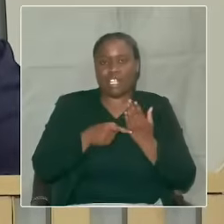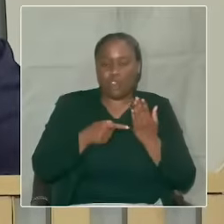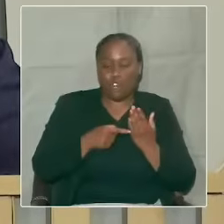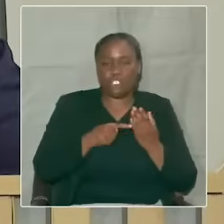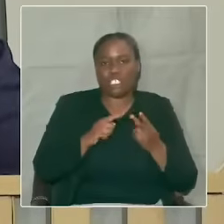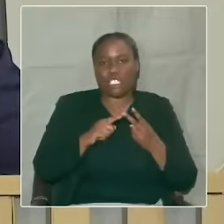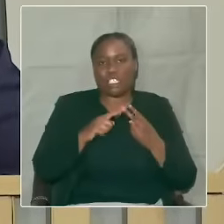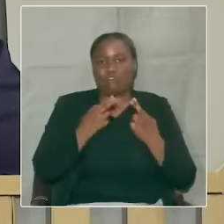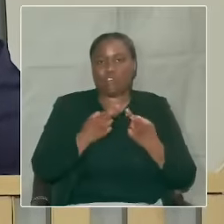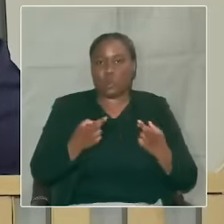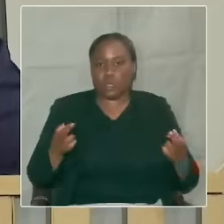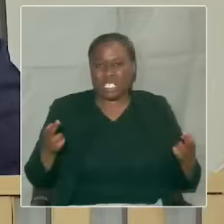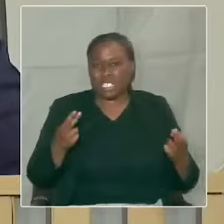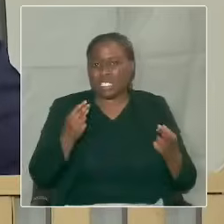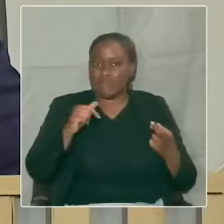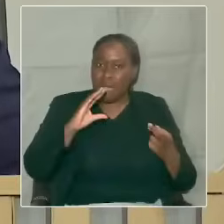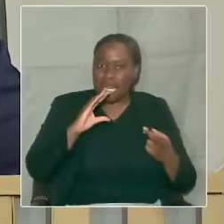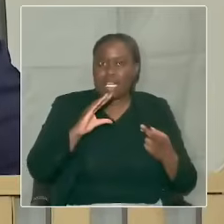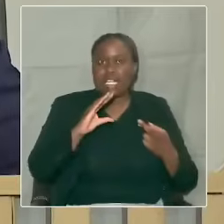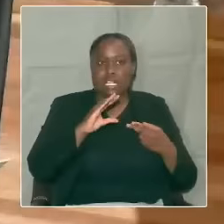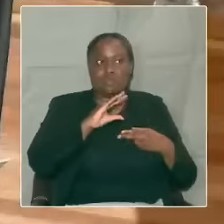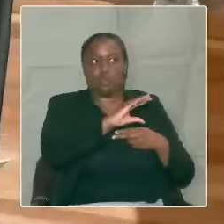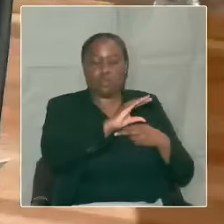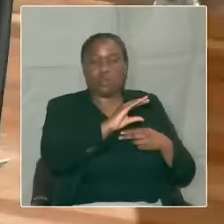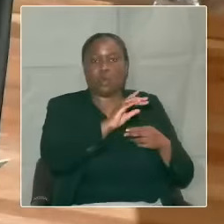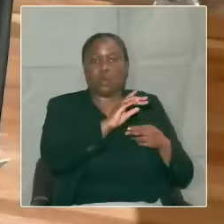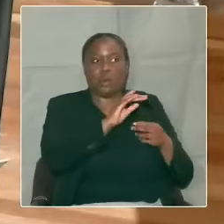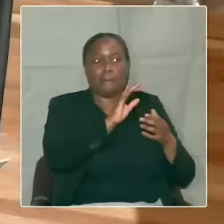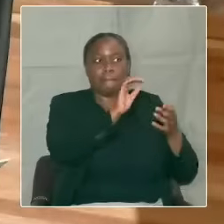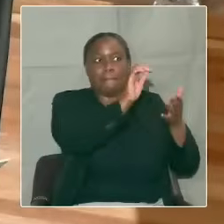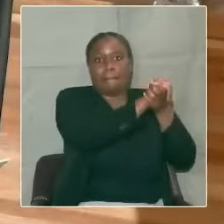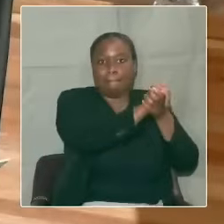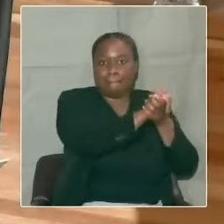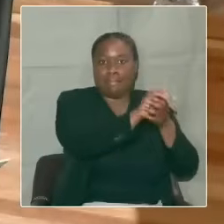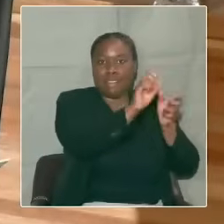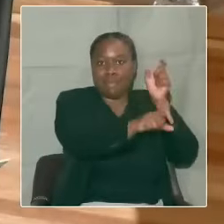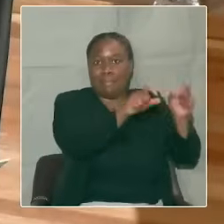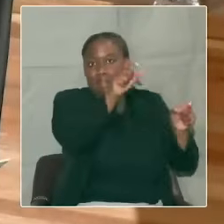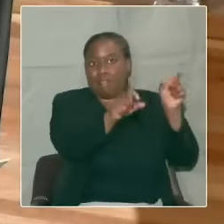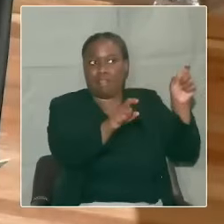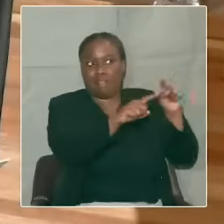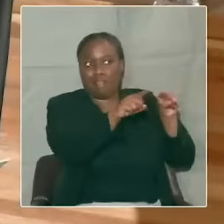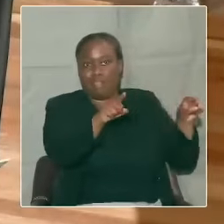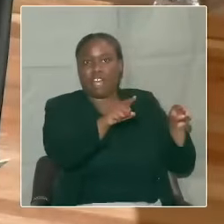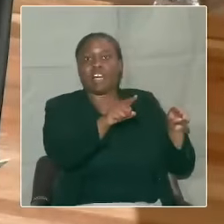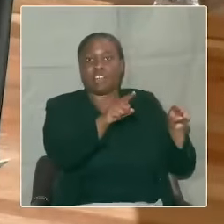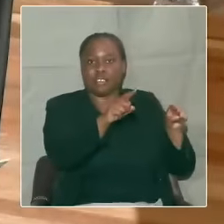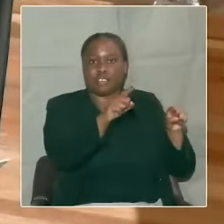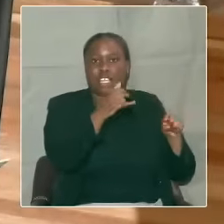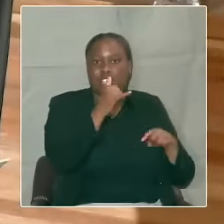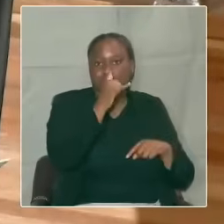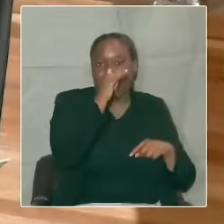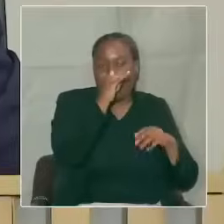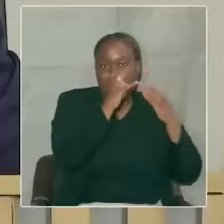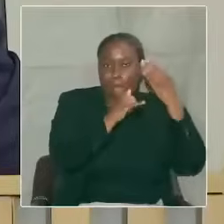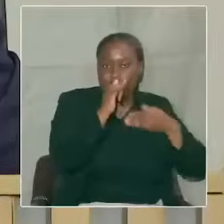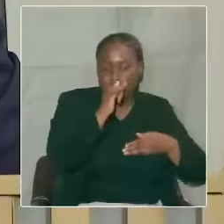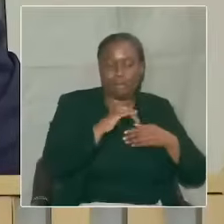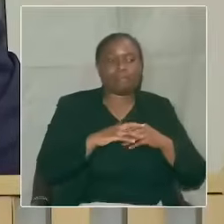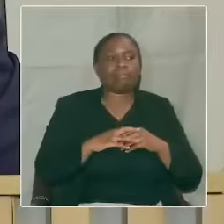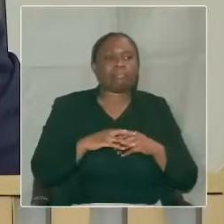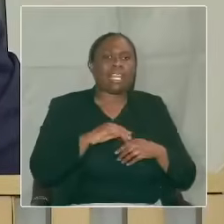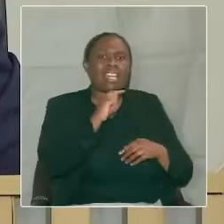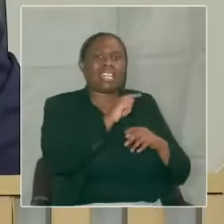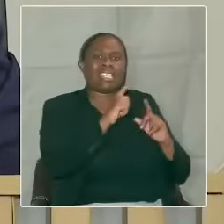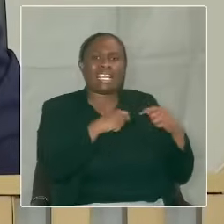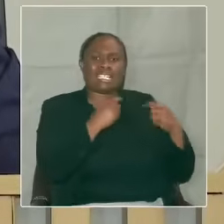So we then, before that, that national team started decentralizing